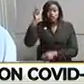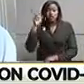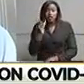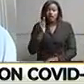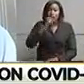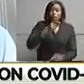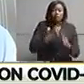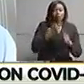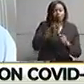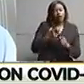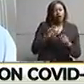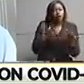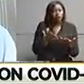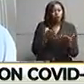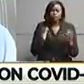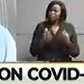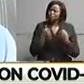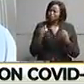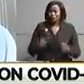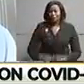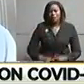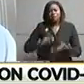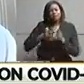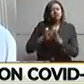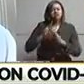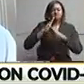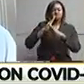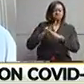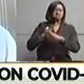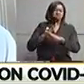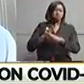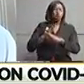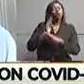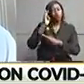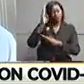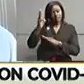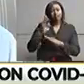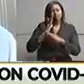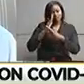Kampala. That one we may have to suspend. We may have to say,